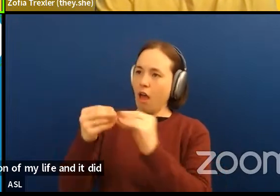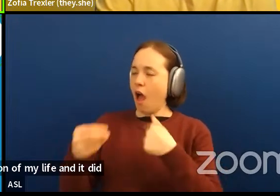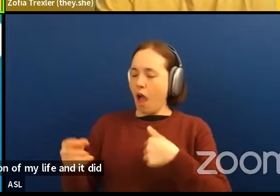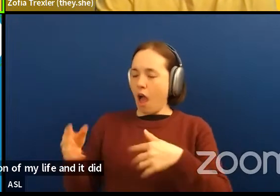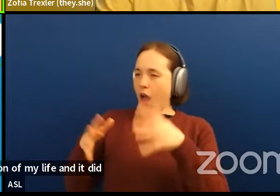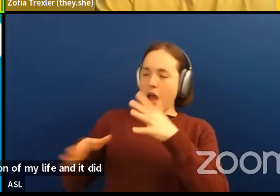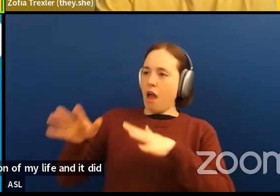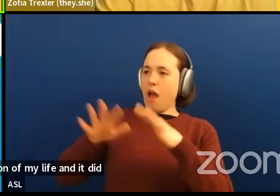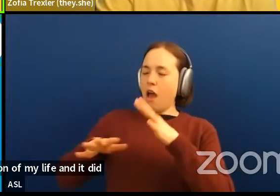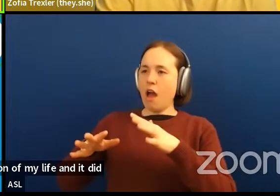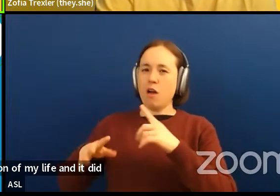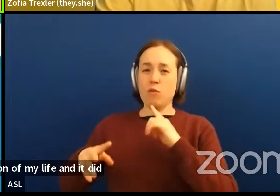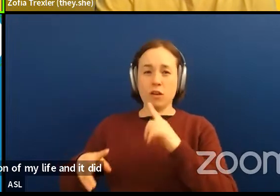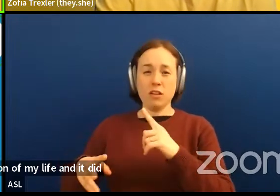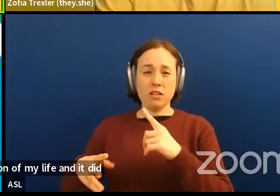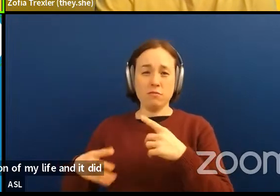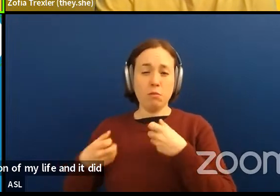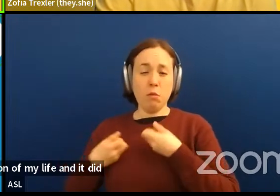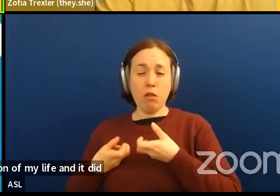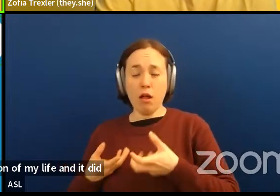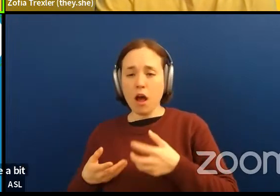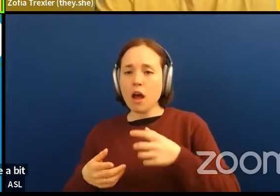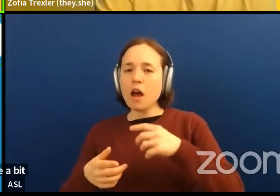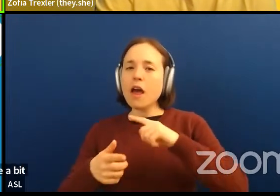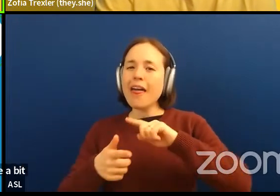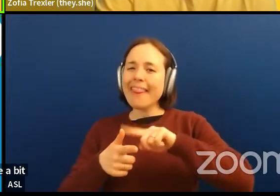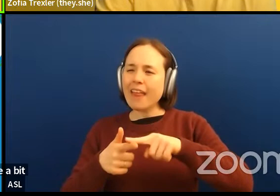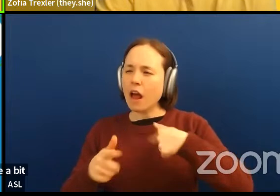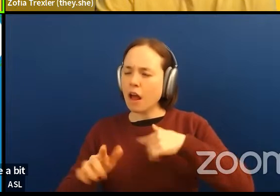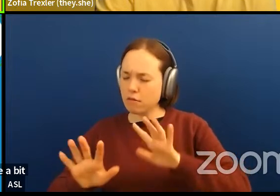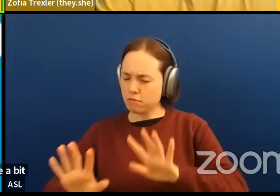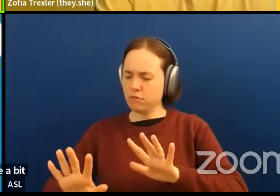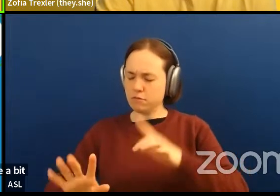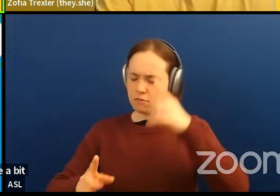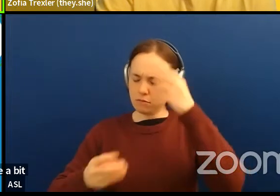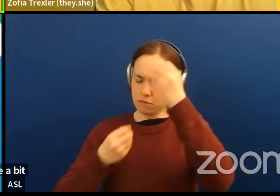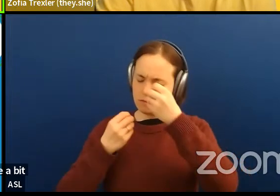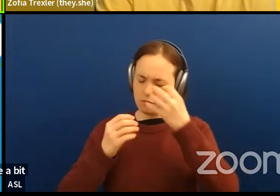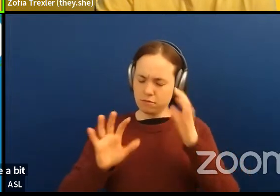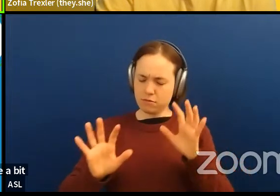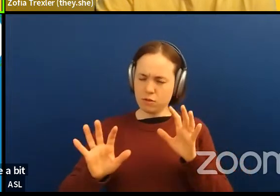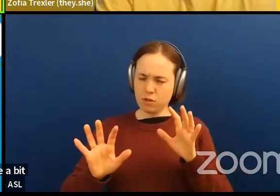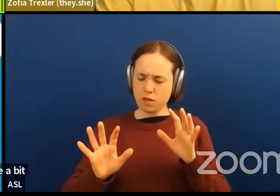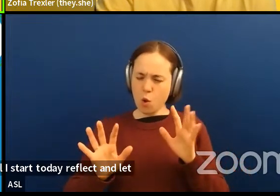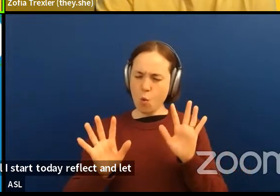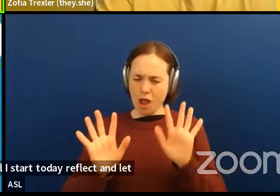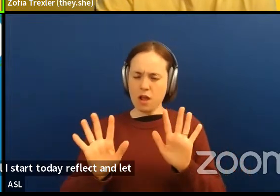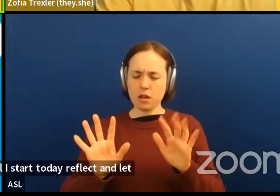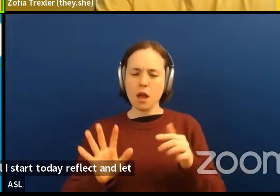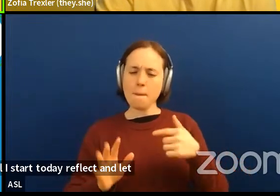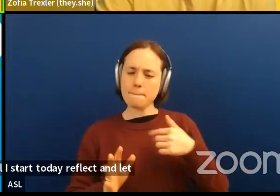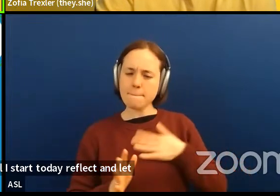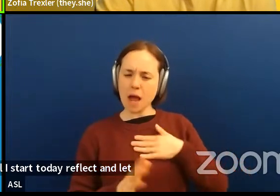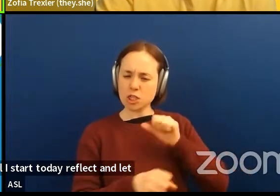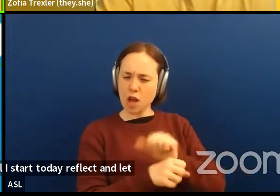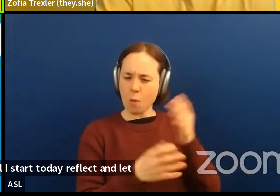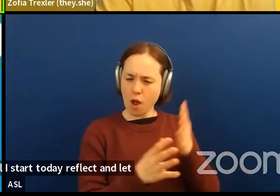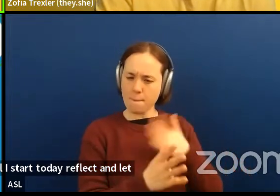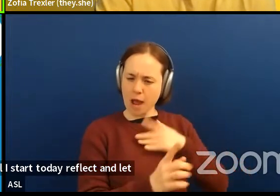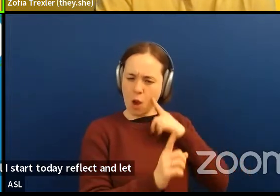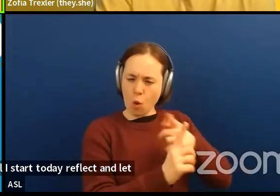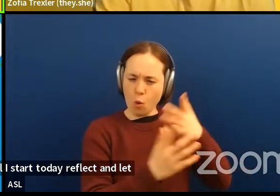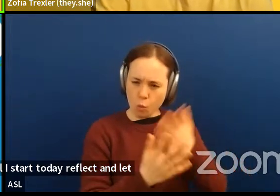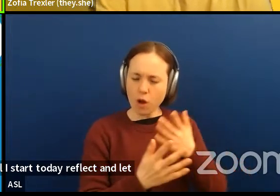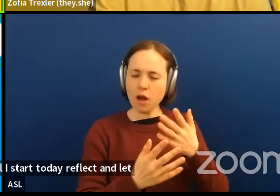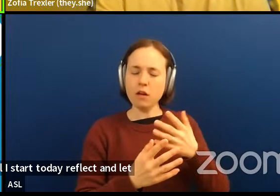reflecting and letting that go that I started to do better in the job that I was doing and truly be able to represent